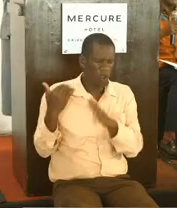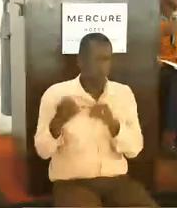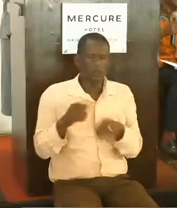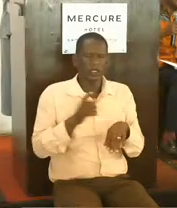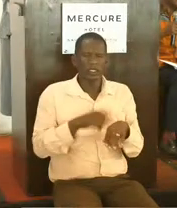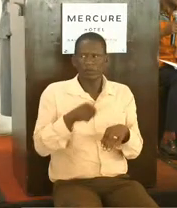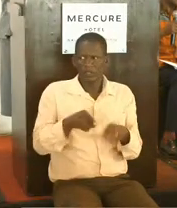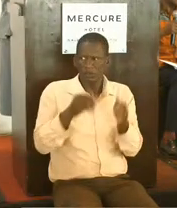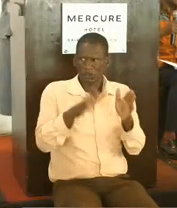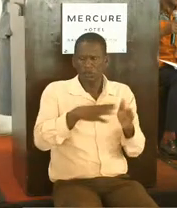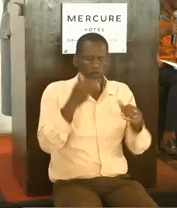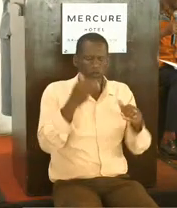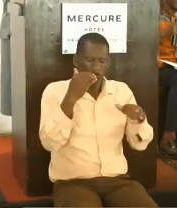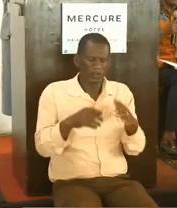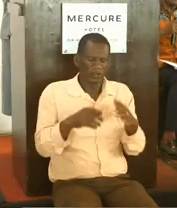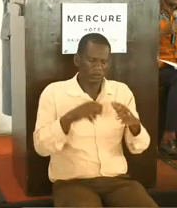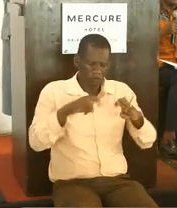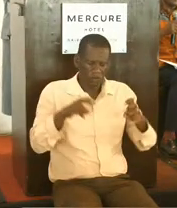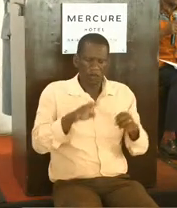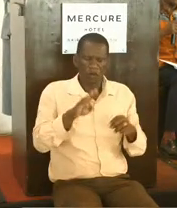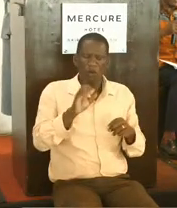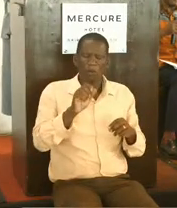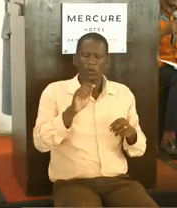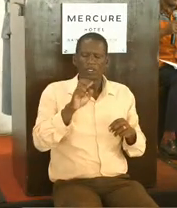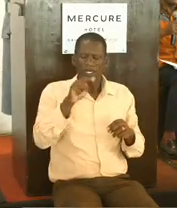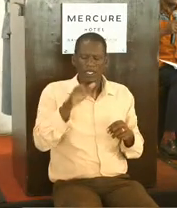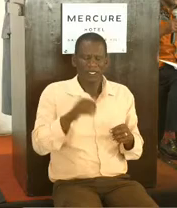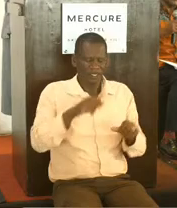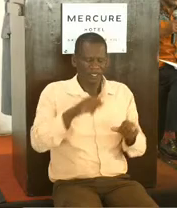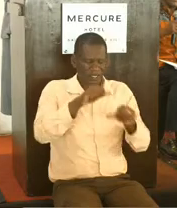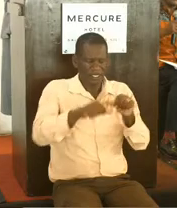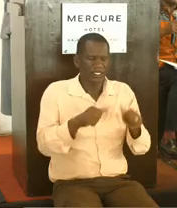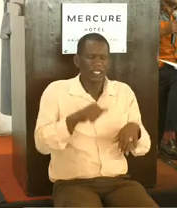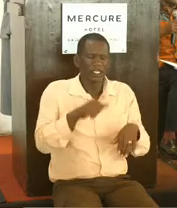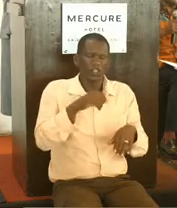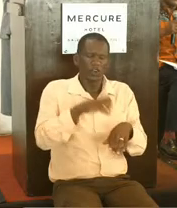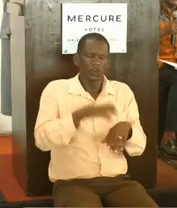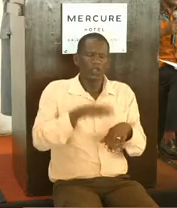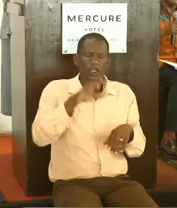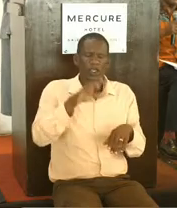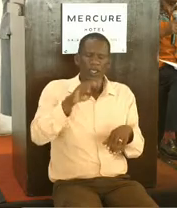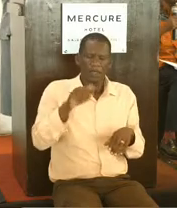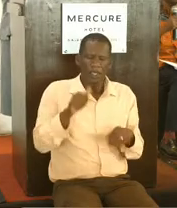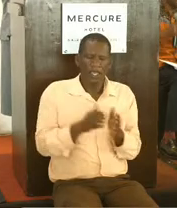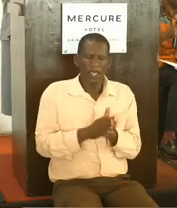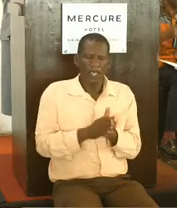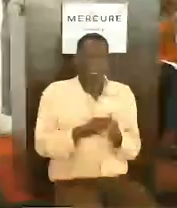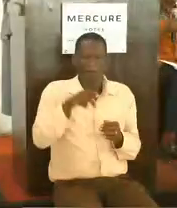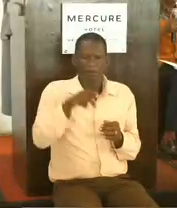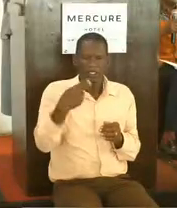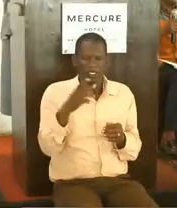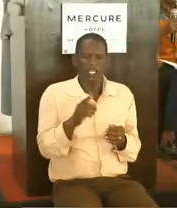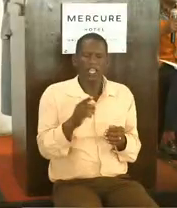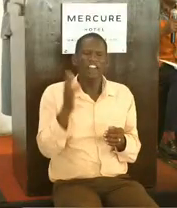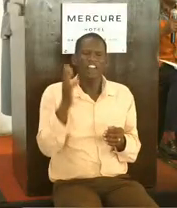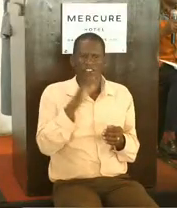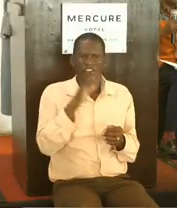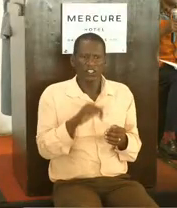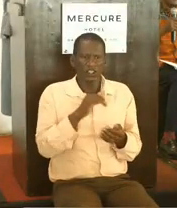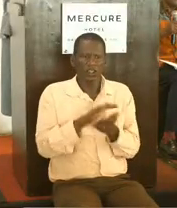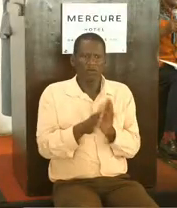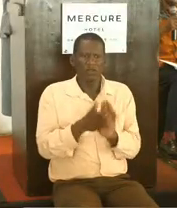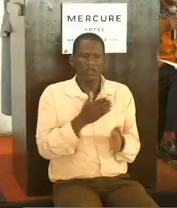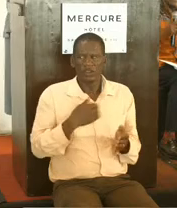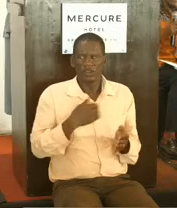went to University studied botany Botanical Sciences got a masters got a PhD and finished without